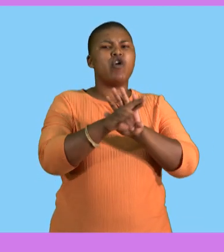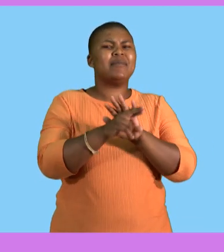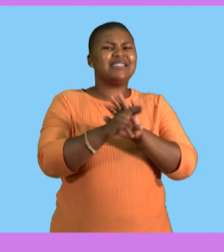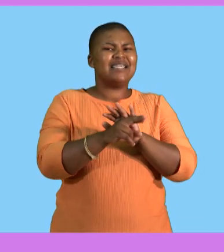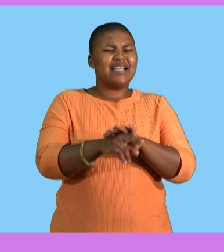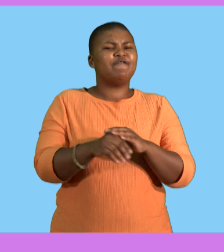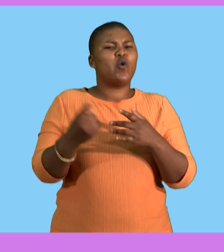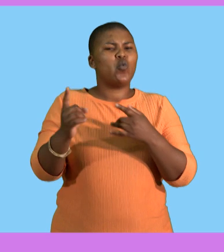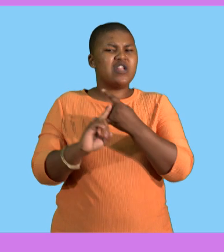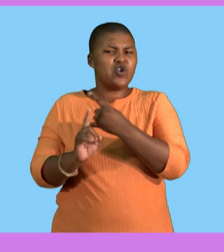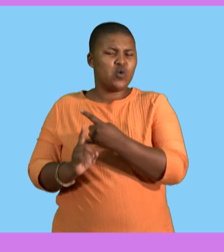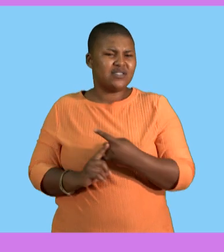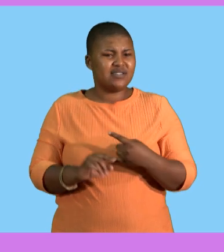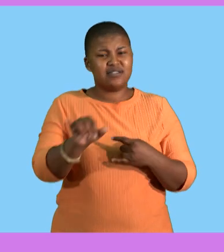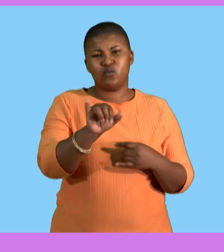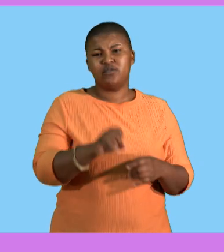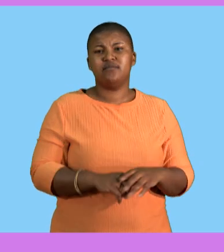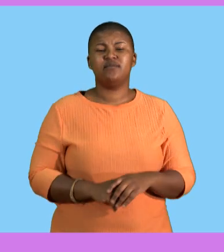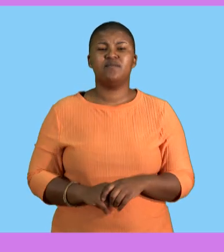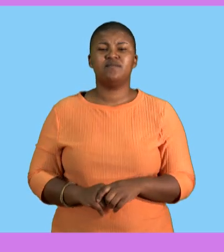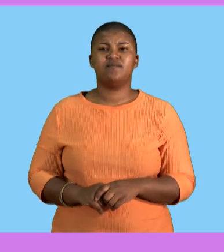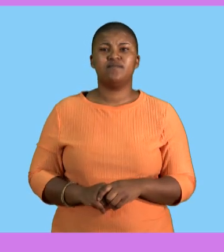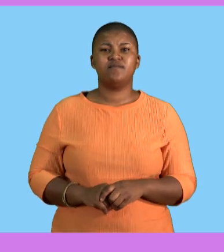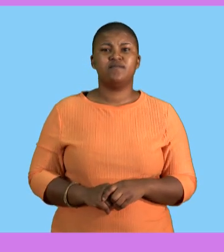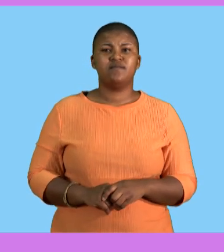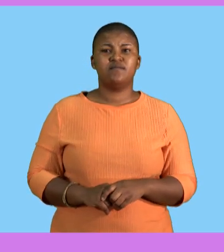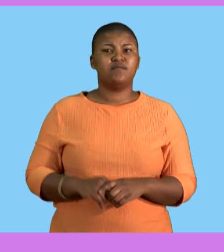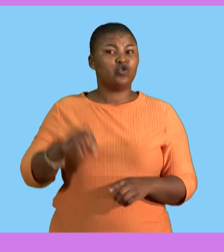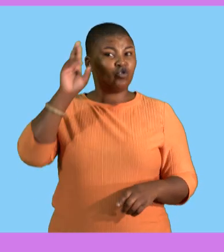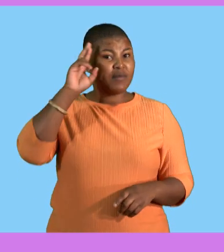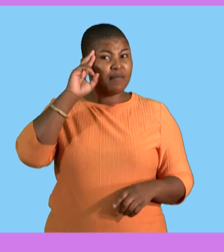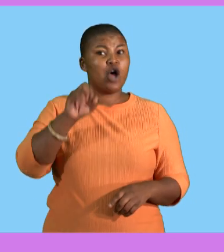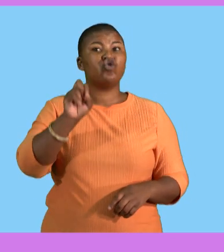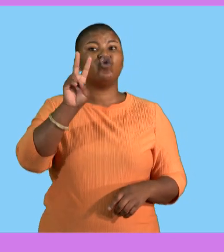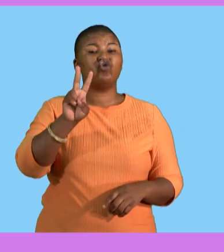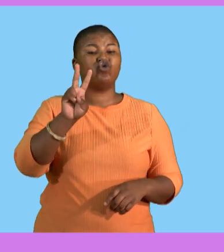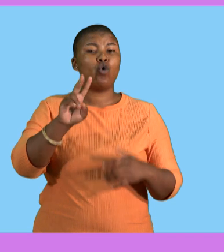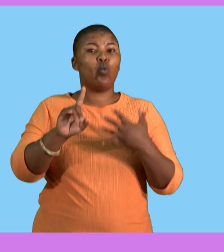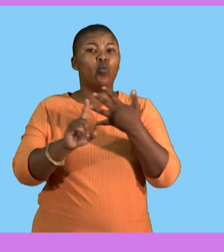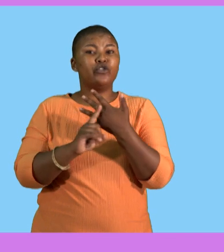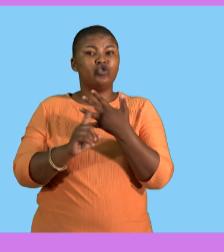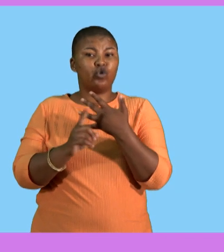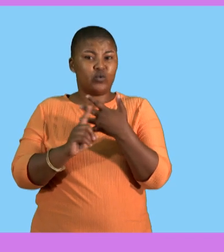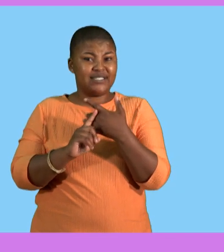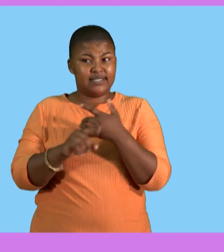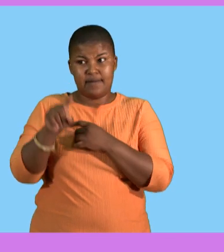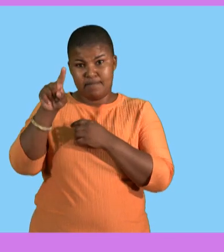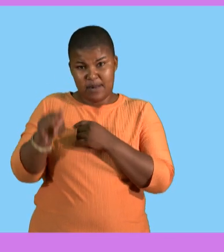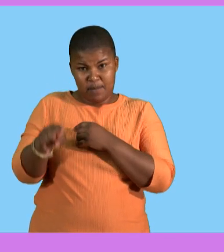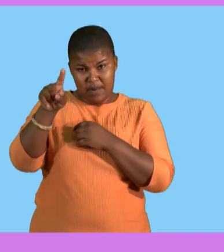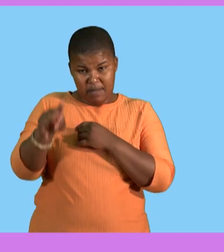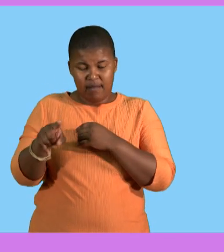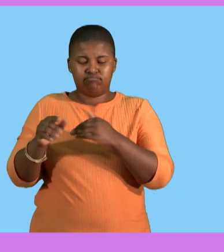by the windows? So remember, 2 windows at the opposites. This is 2 windows, but it's